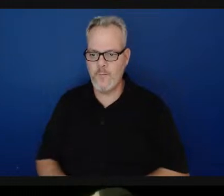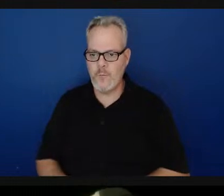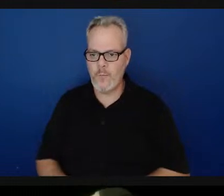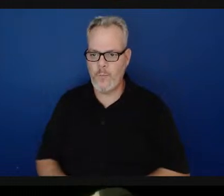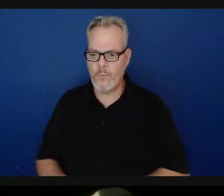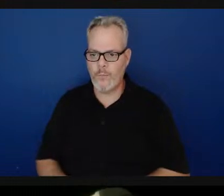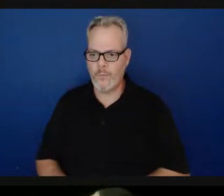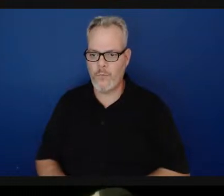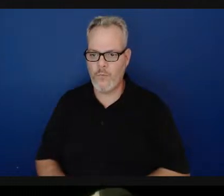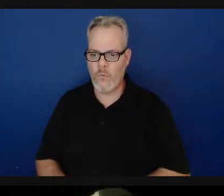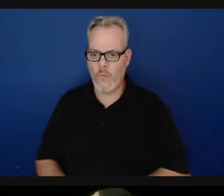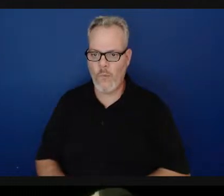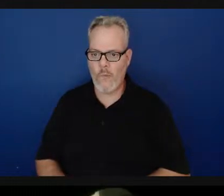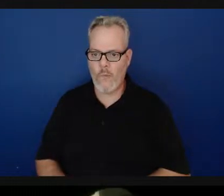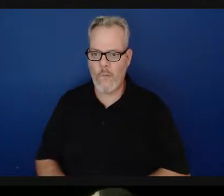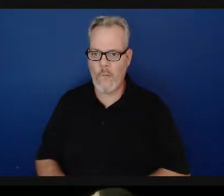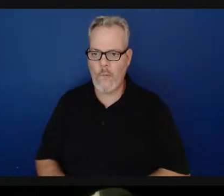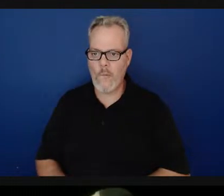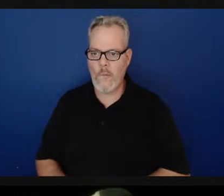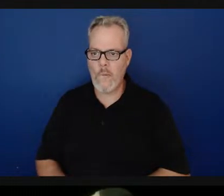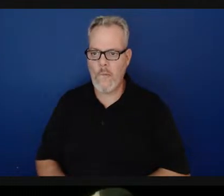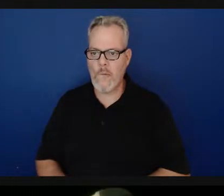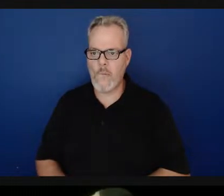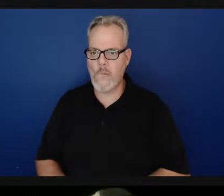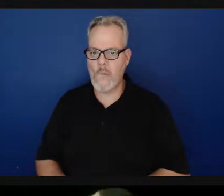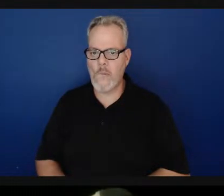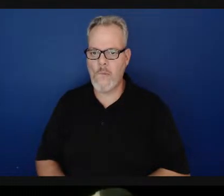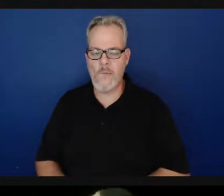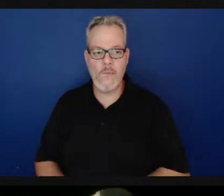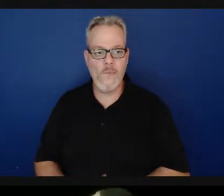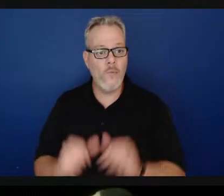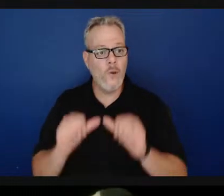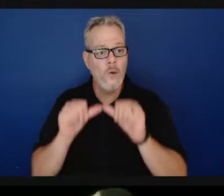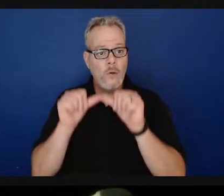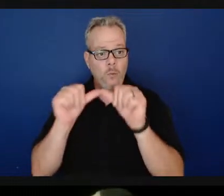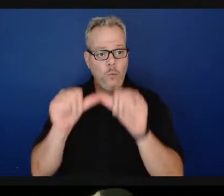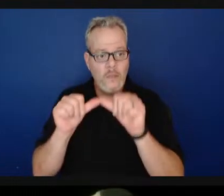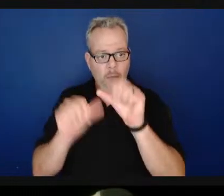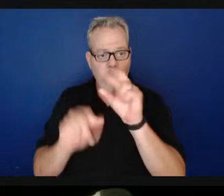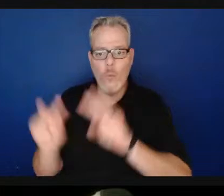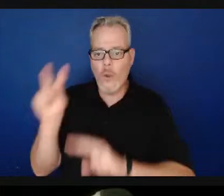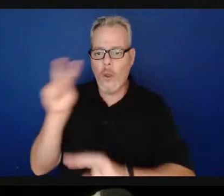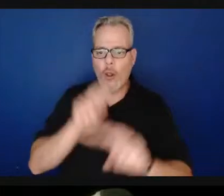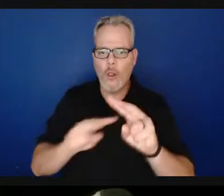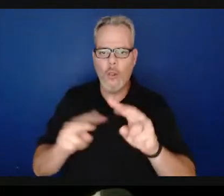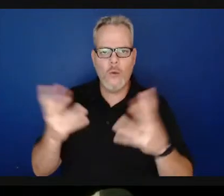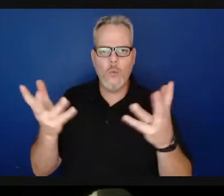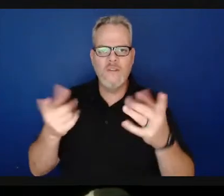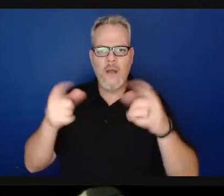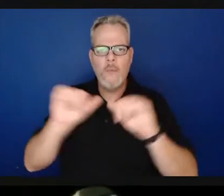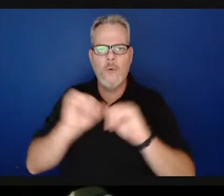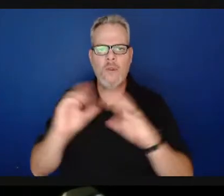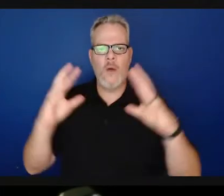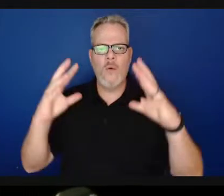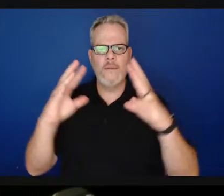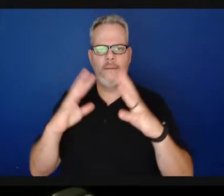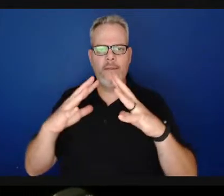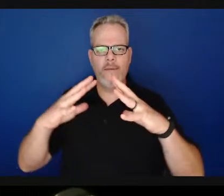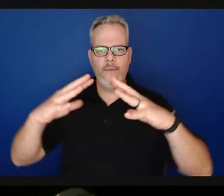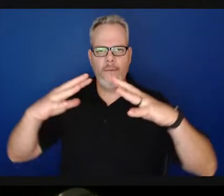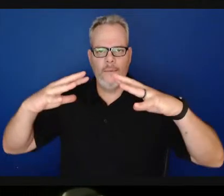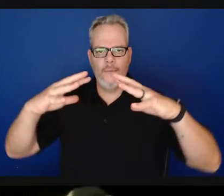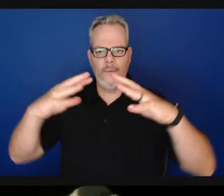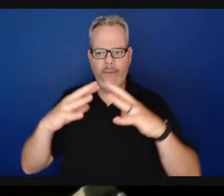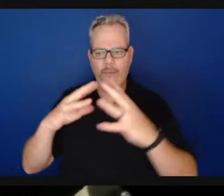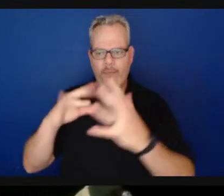Okay, so let me keep going into monitoring here. Let's look at what our tilt is doing right now, right? So here we have the signals for the last week.